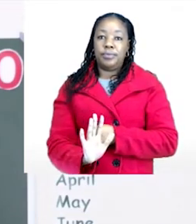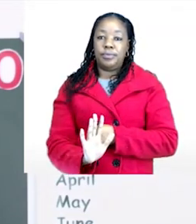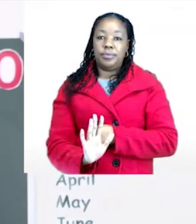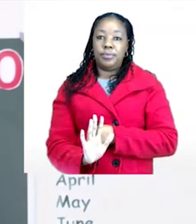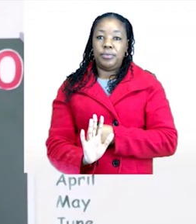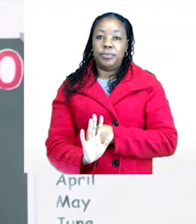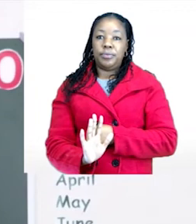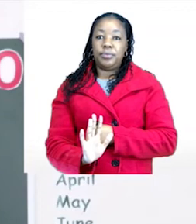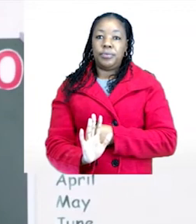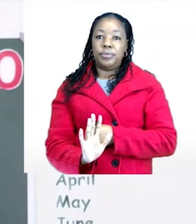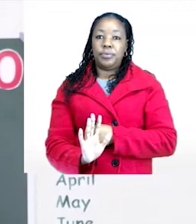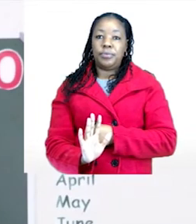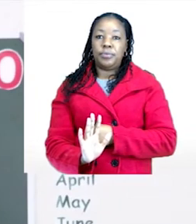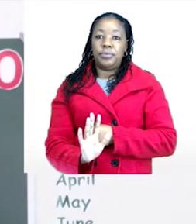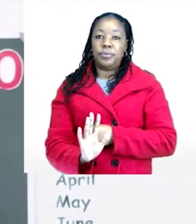5,